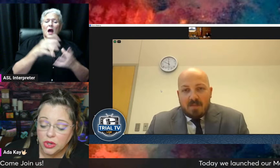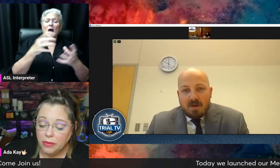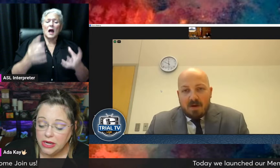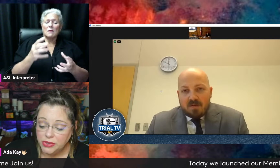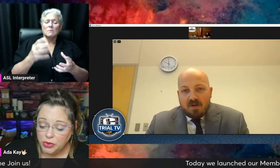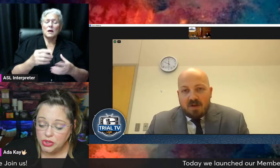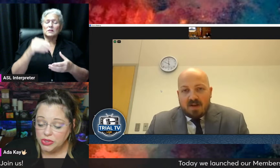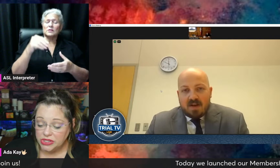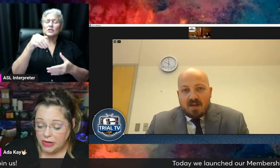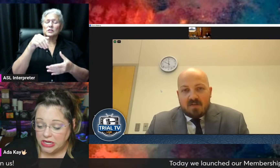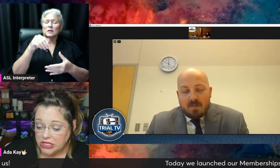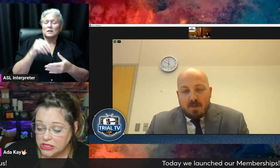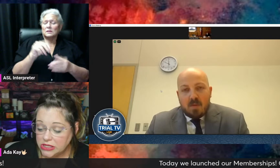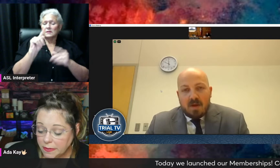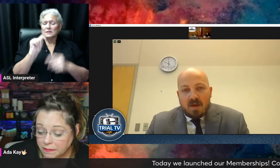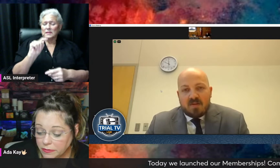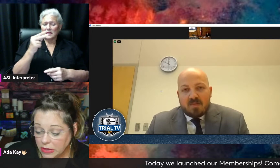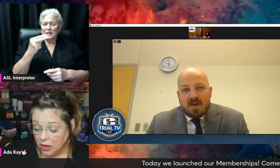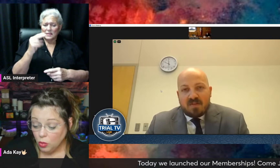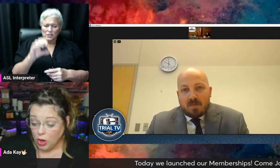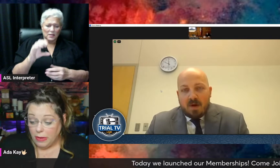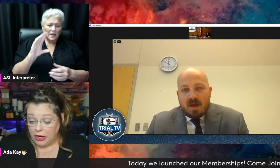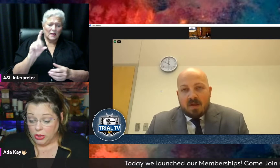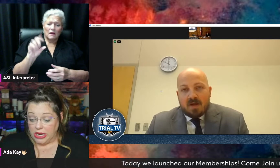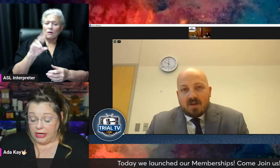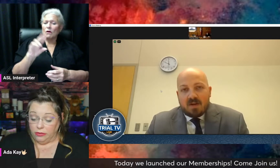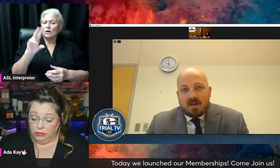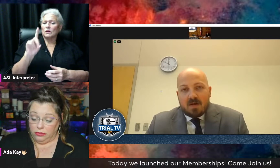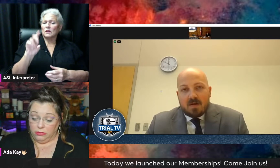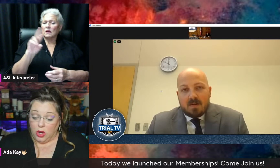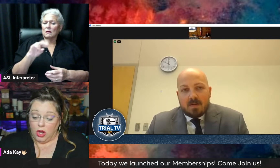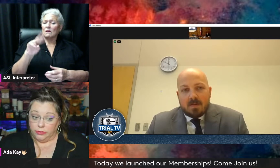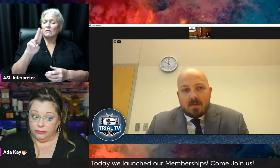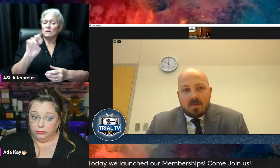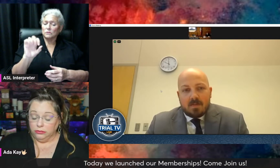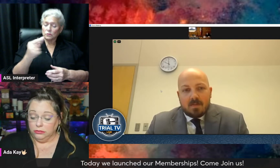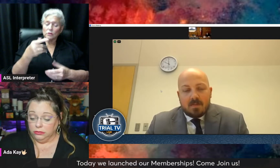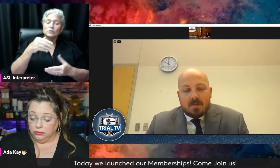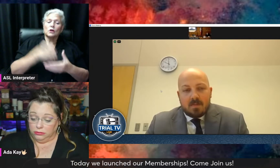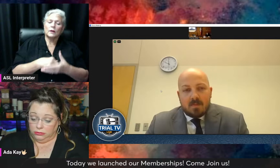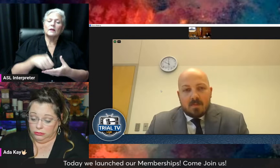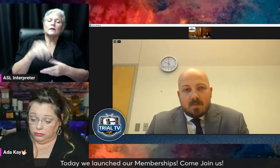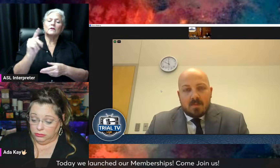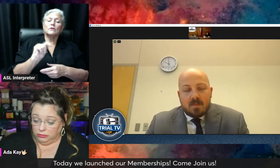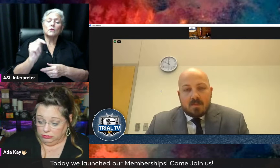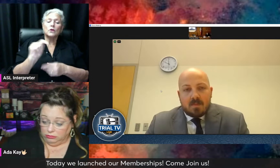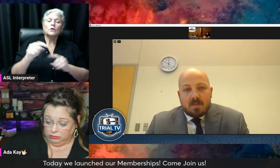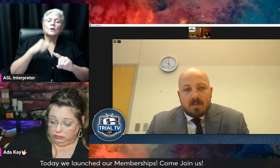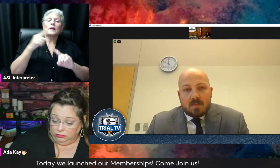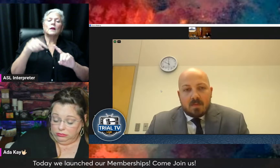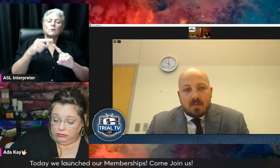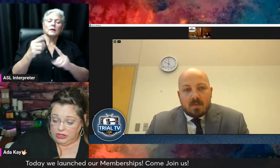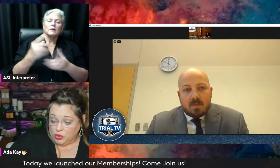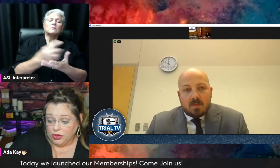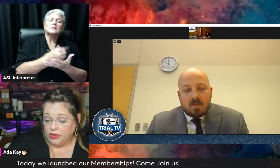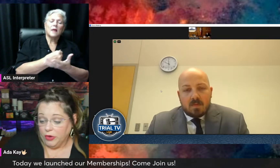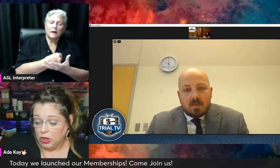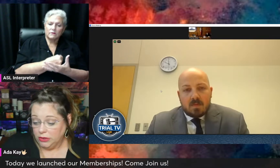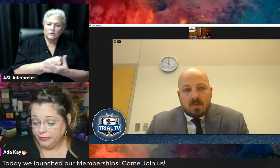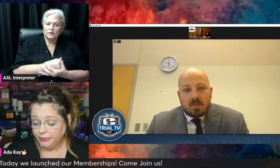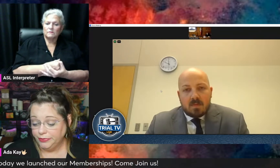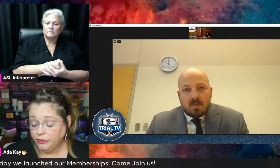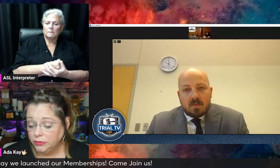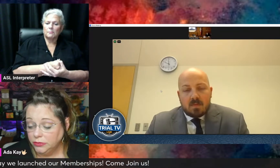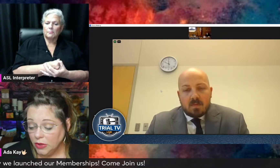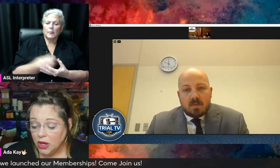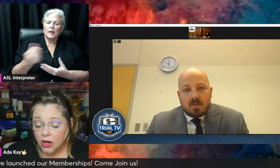whatever time the urine was collected is the moment and space that we're analyzing. Okay. Is there any degrading